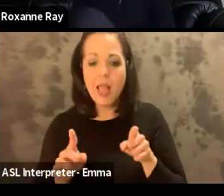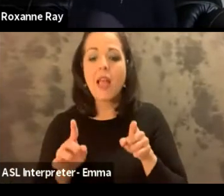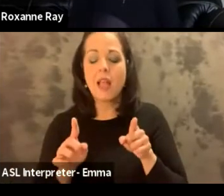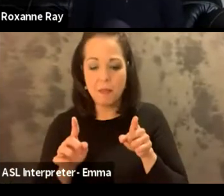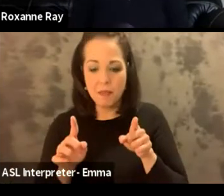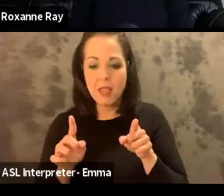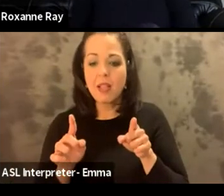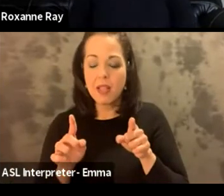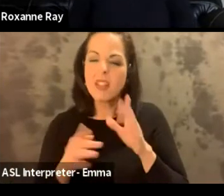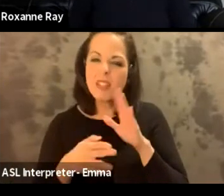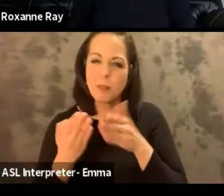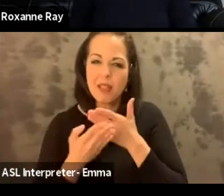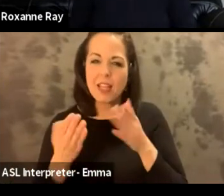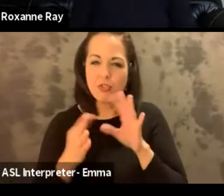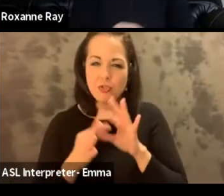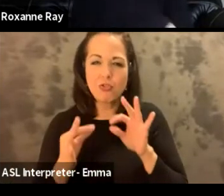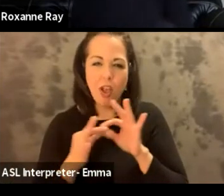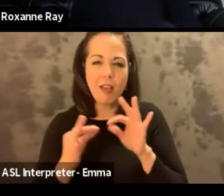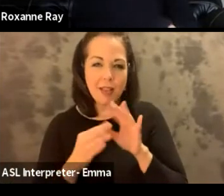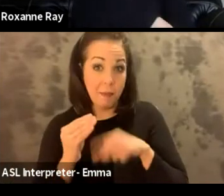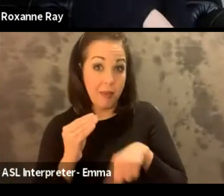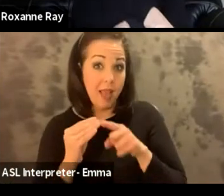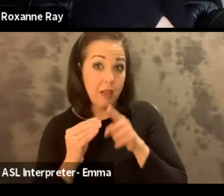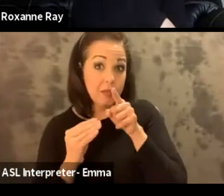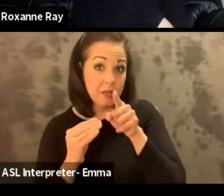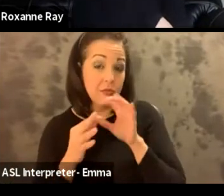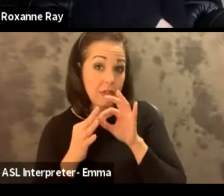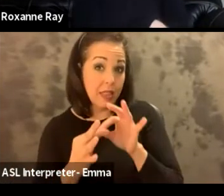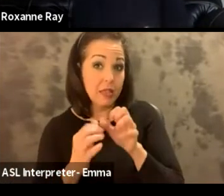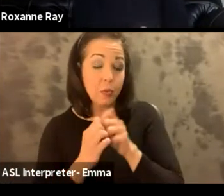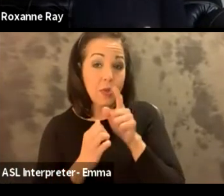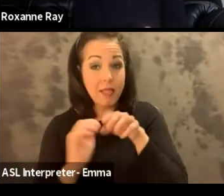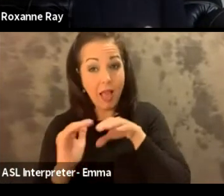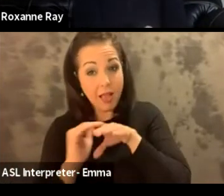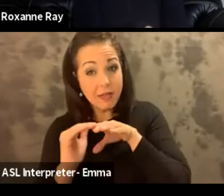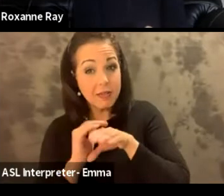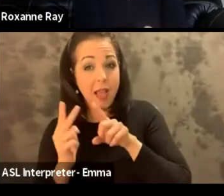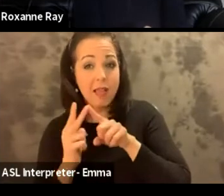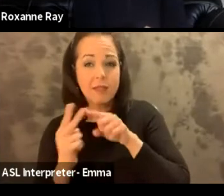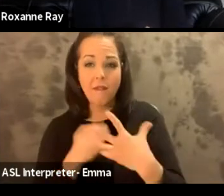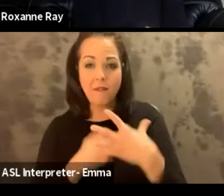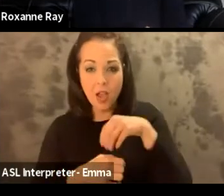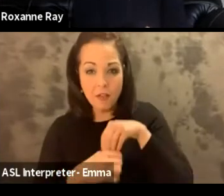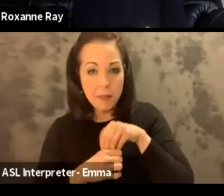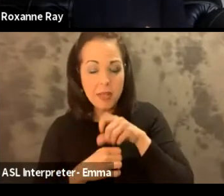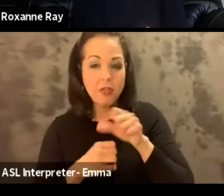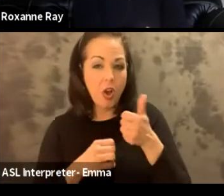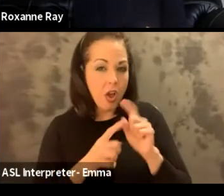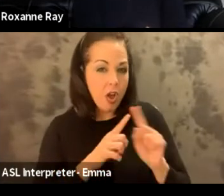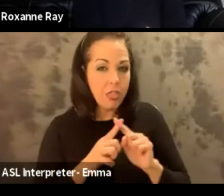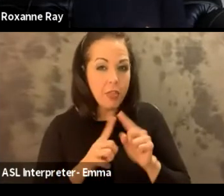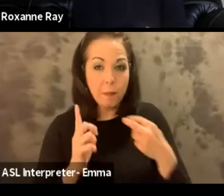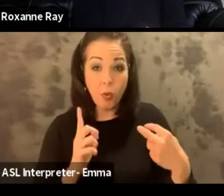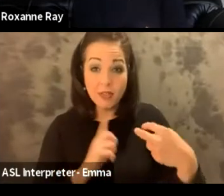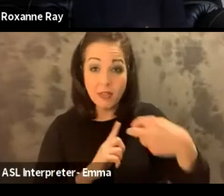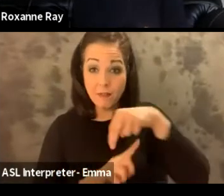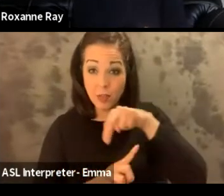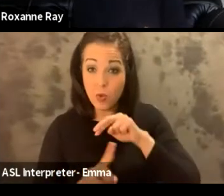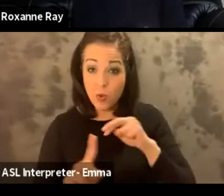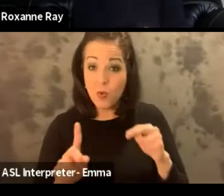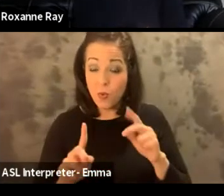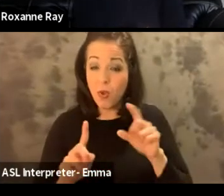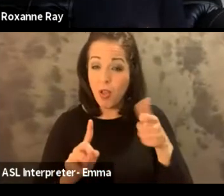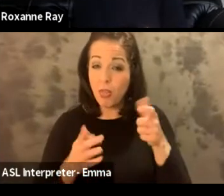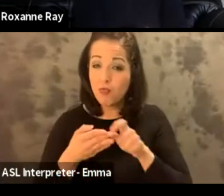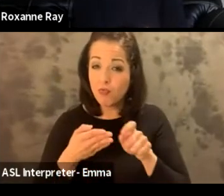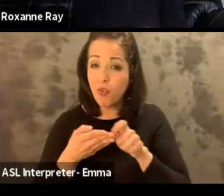some of the things you're talking about in terms of access and involvement of other points of view, other writers, is,